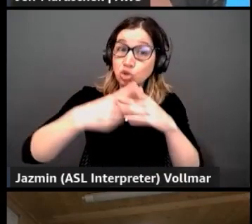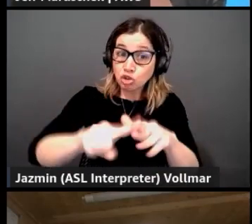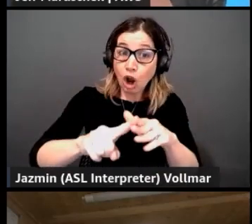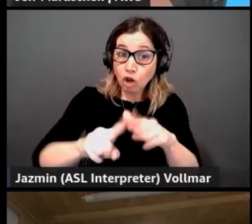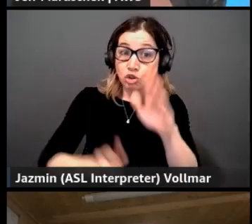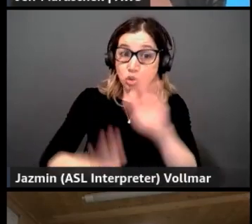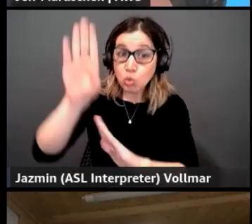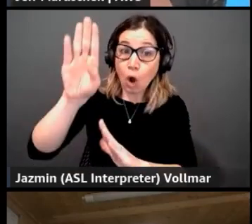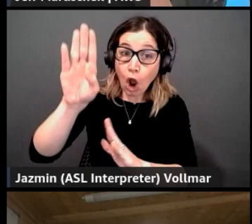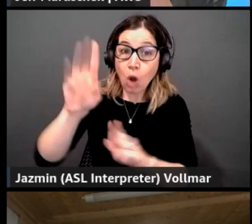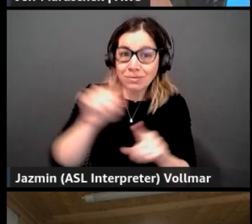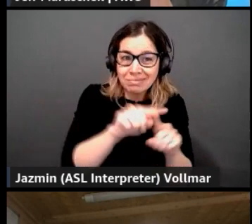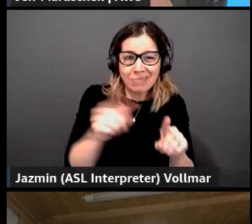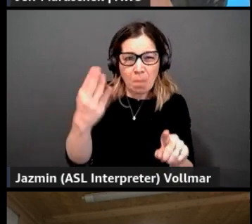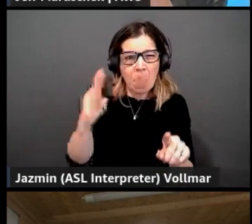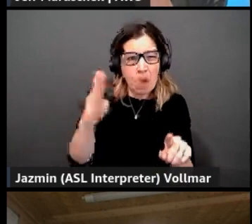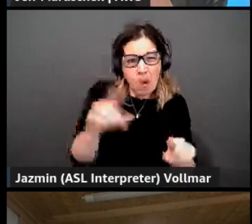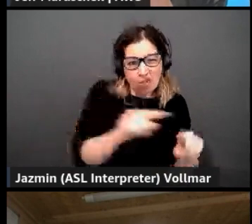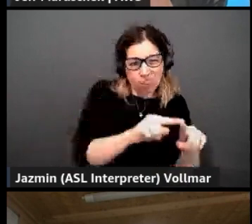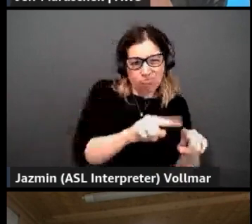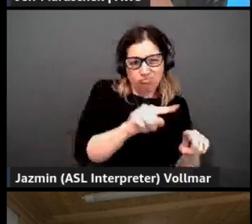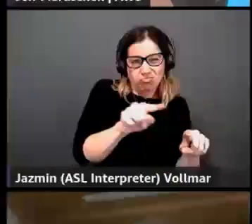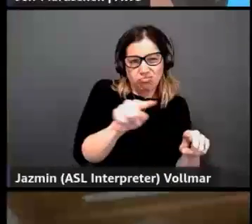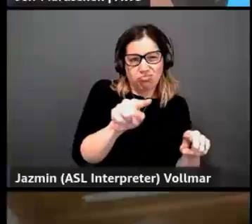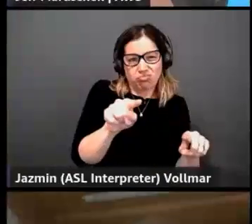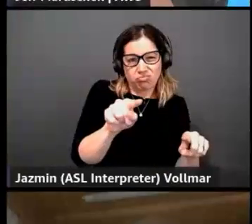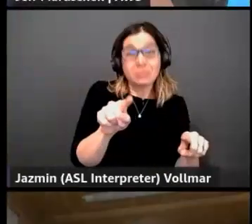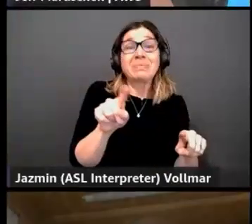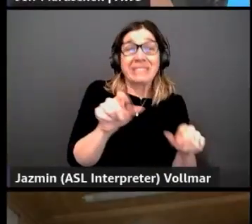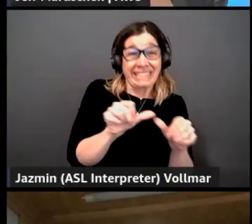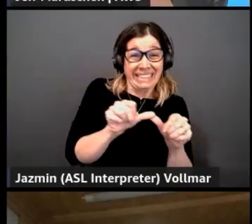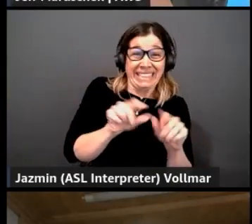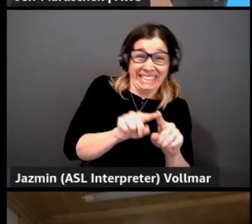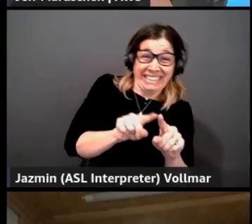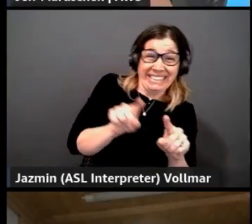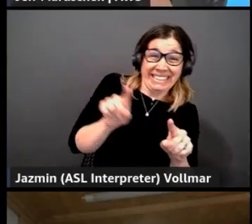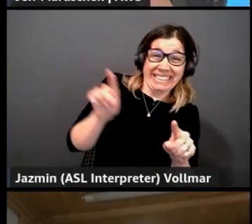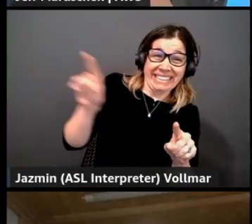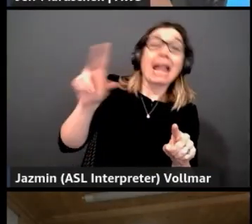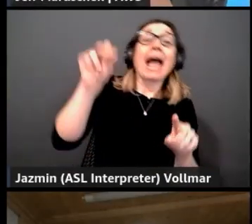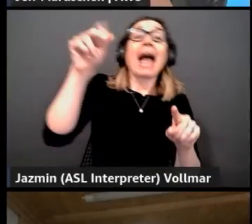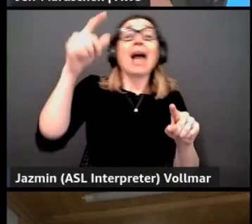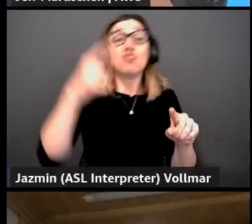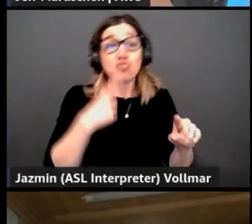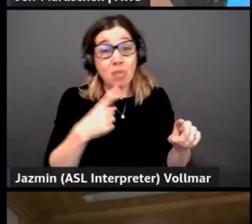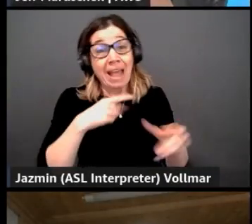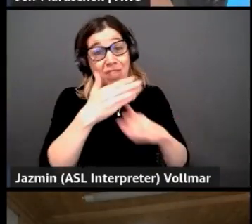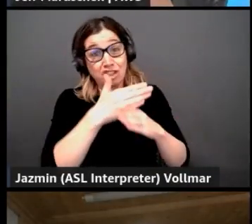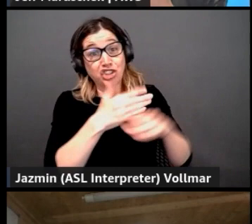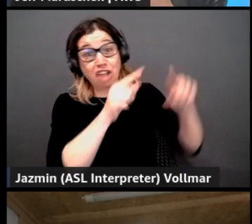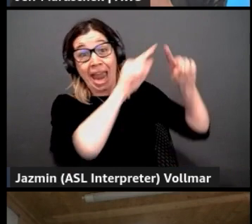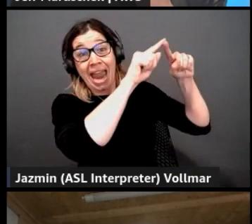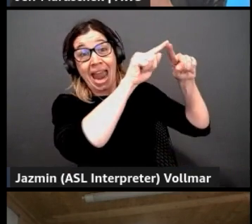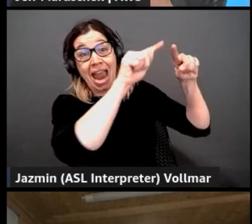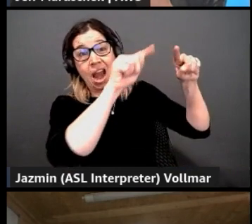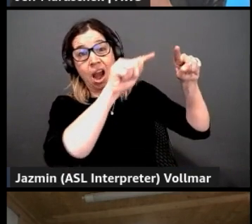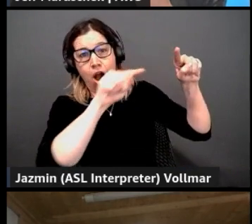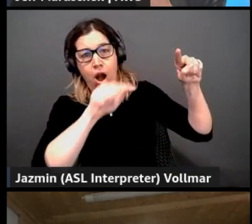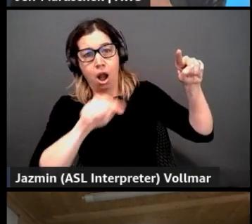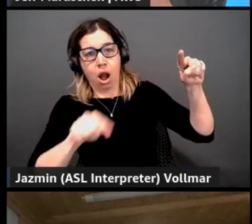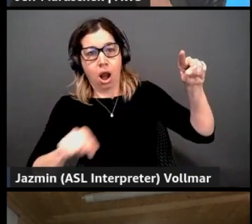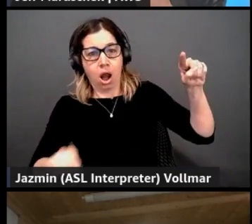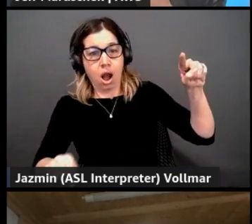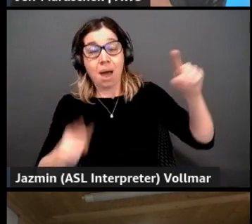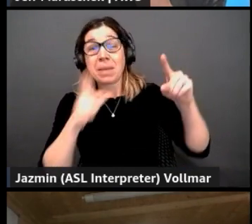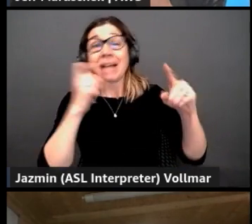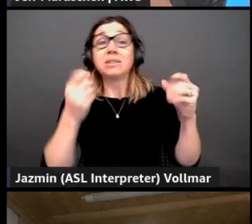higher here in this blue graph. It's continuously increasing, and the amount that's going through shared starts to drop because there's more and more going through dedicated